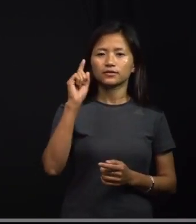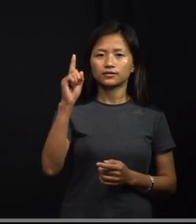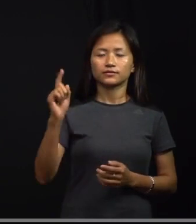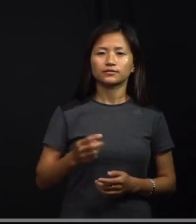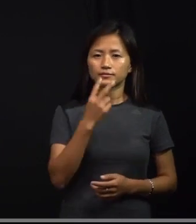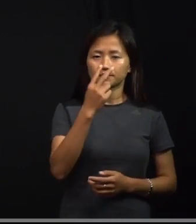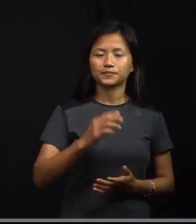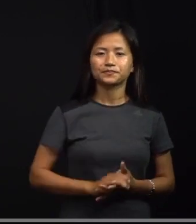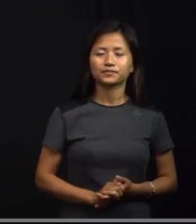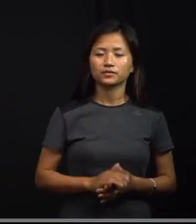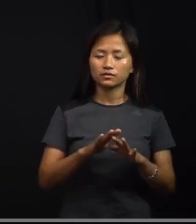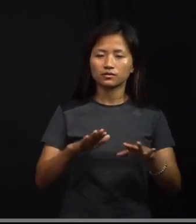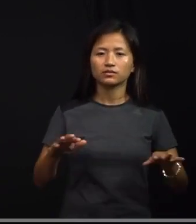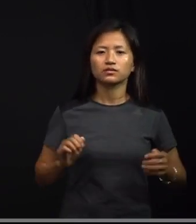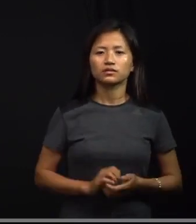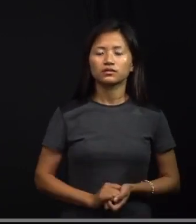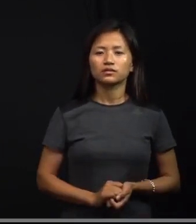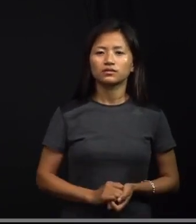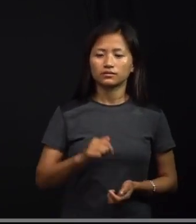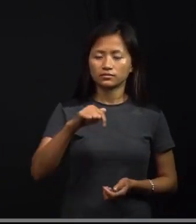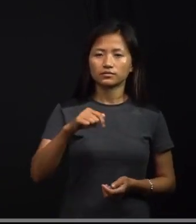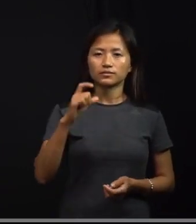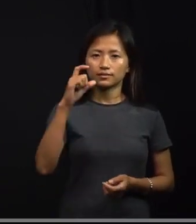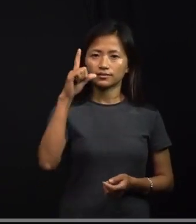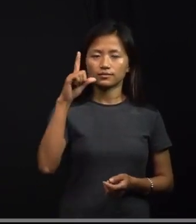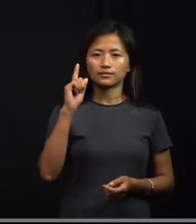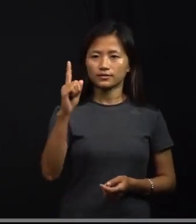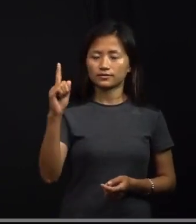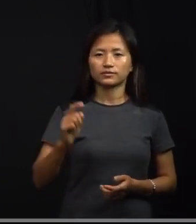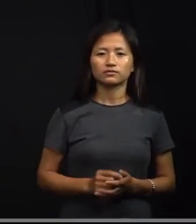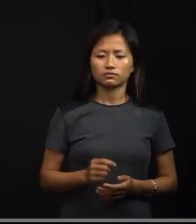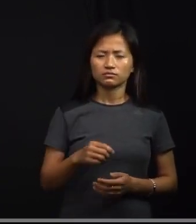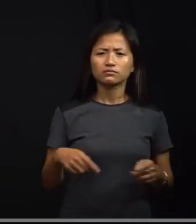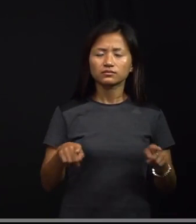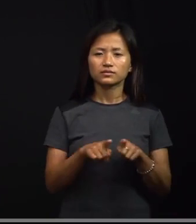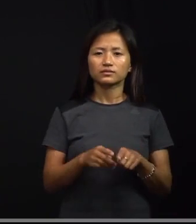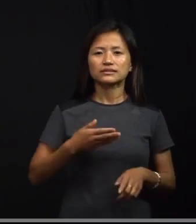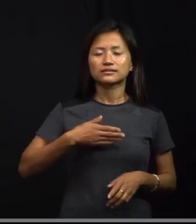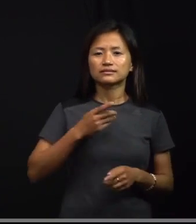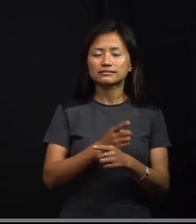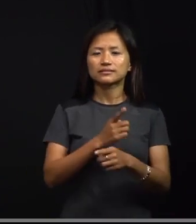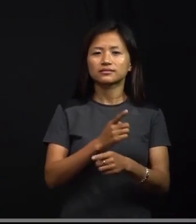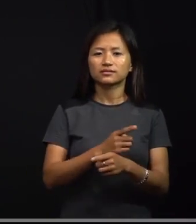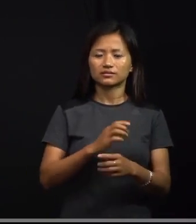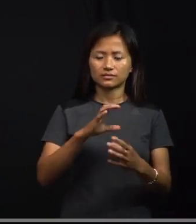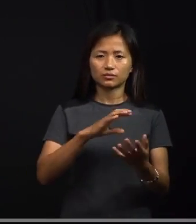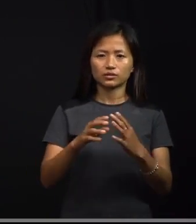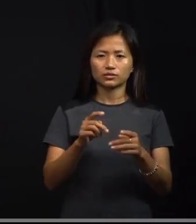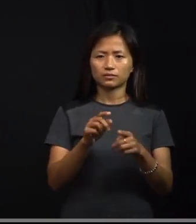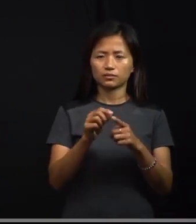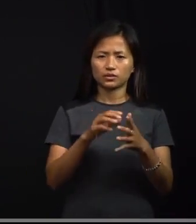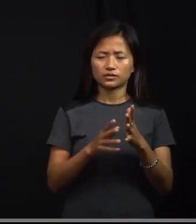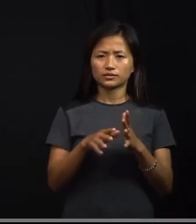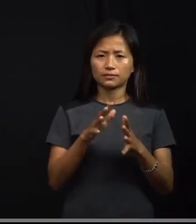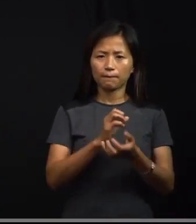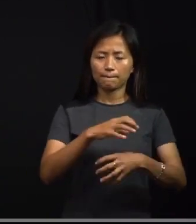So see, students, you're in class 11 and the teachers or the curriculum, the policy